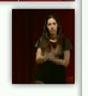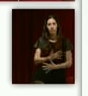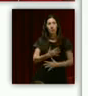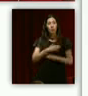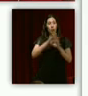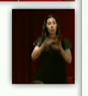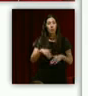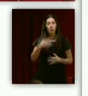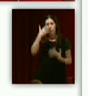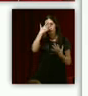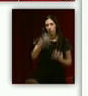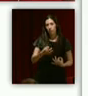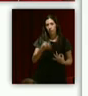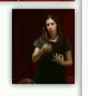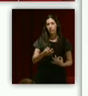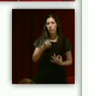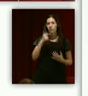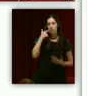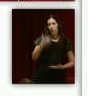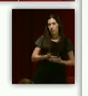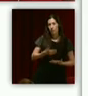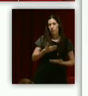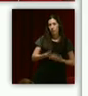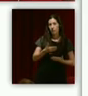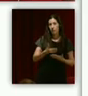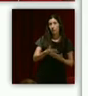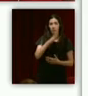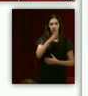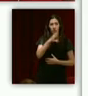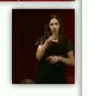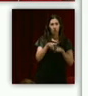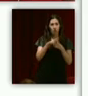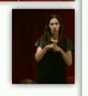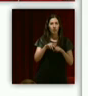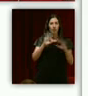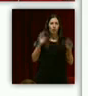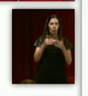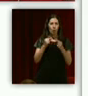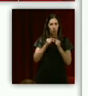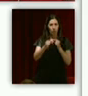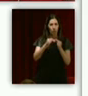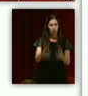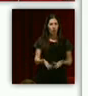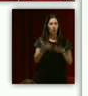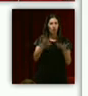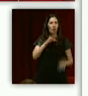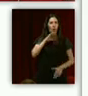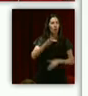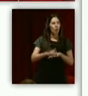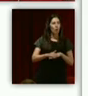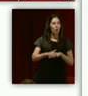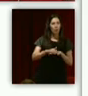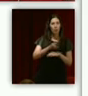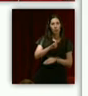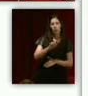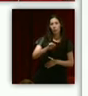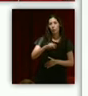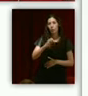last but not least, it is important to see